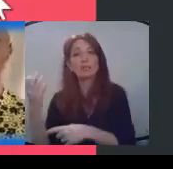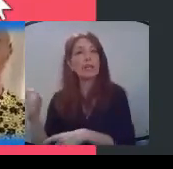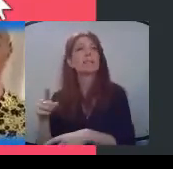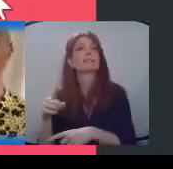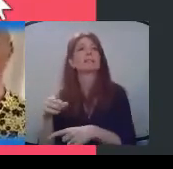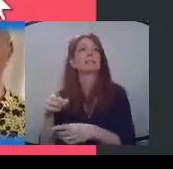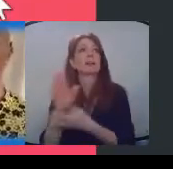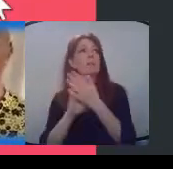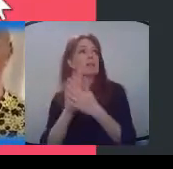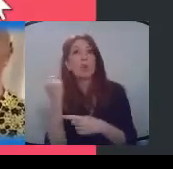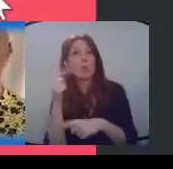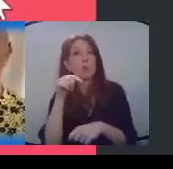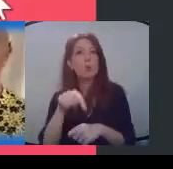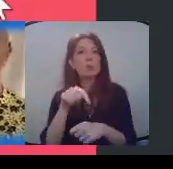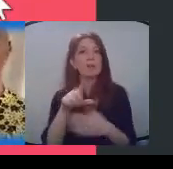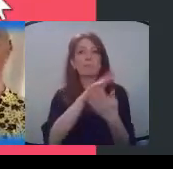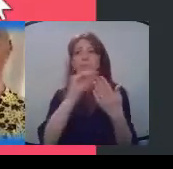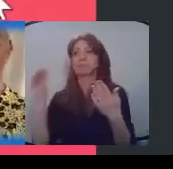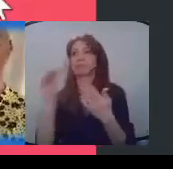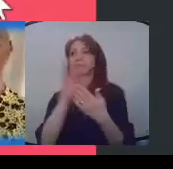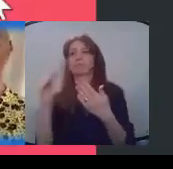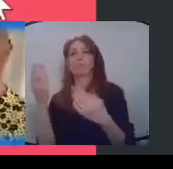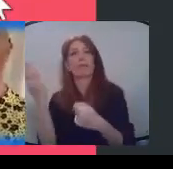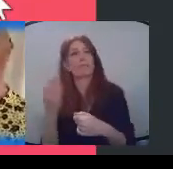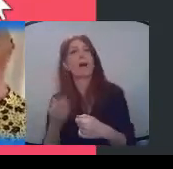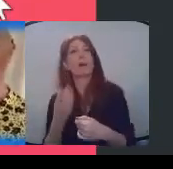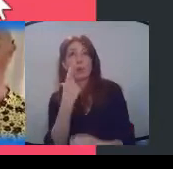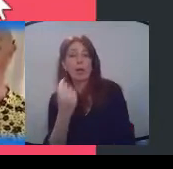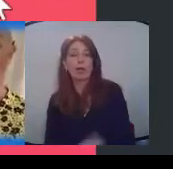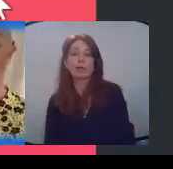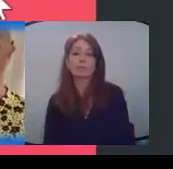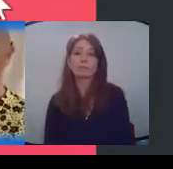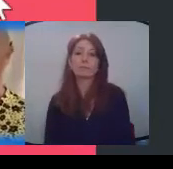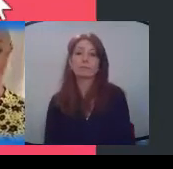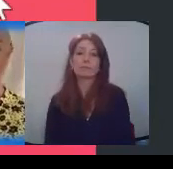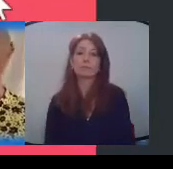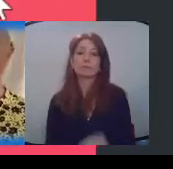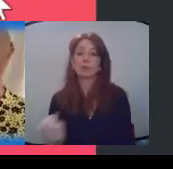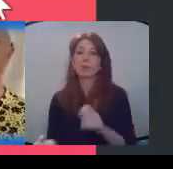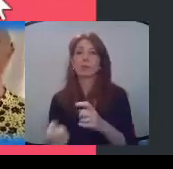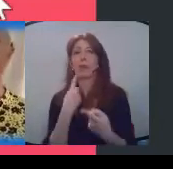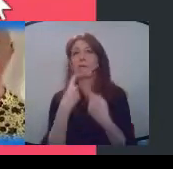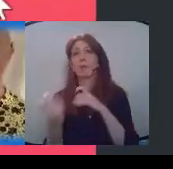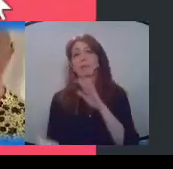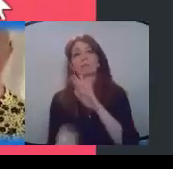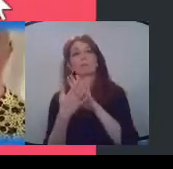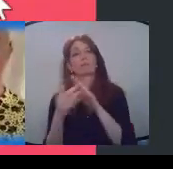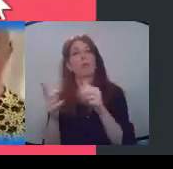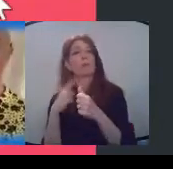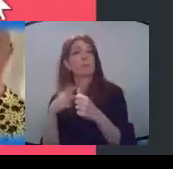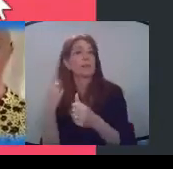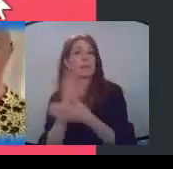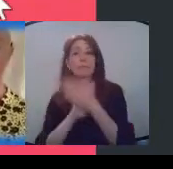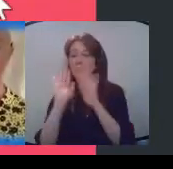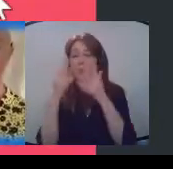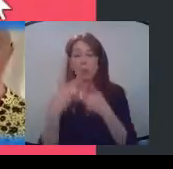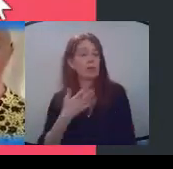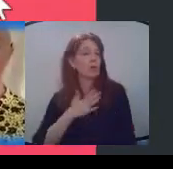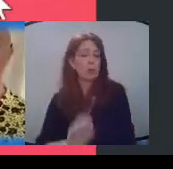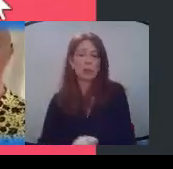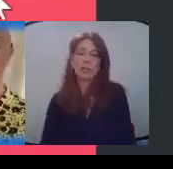for an event and you can export that file. So reminders are sent out automatically, so you don't have to worry about that. And if you click